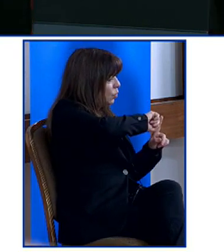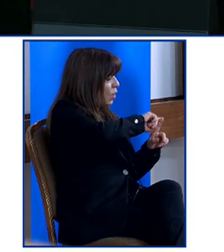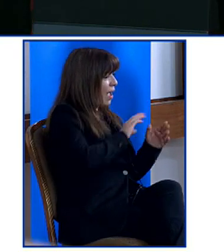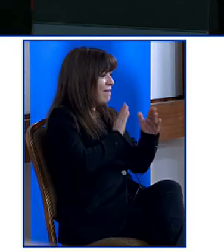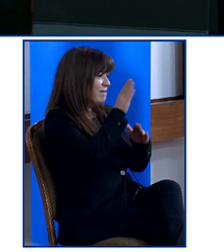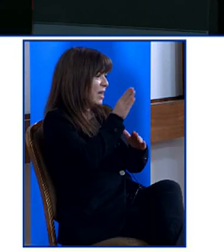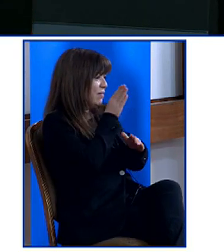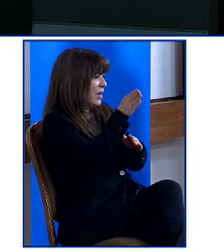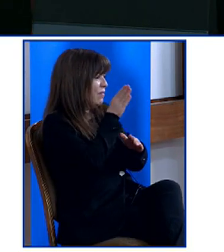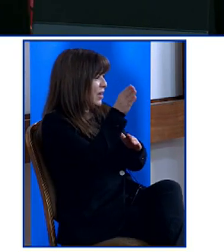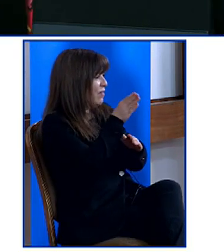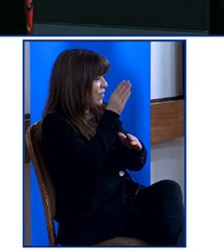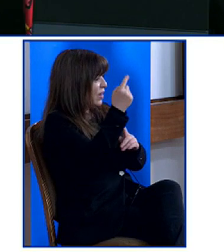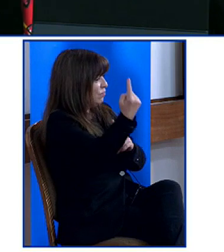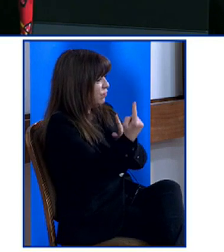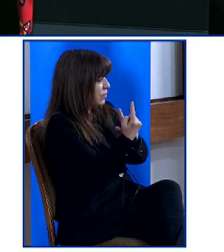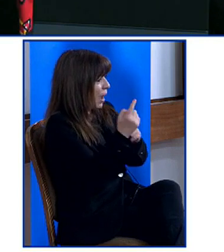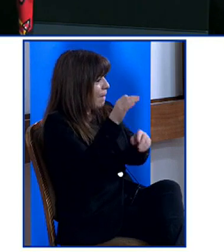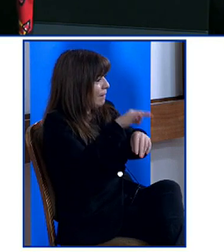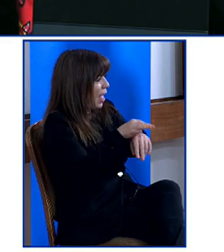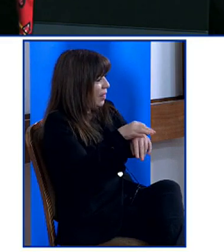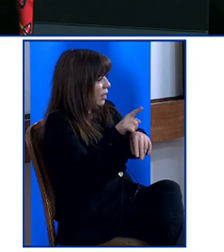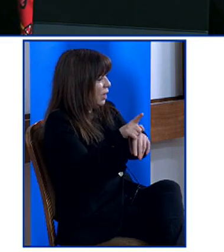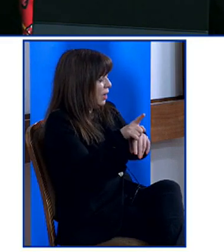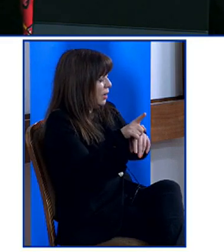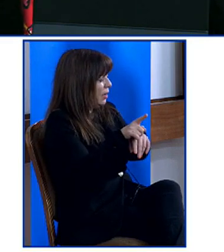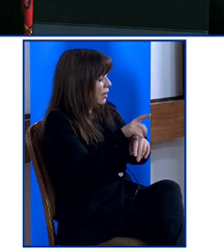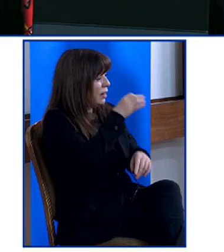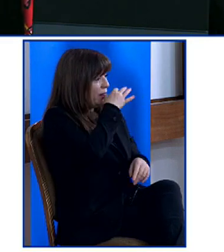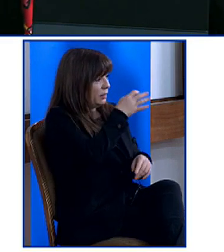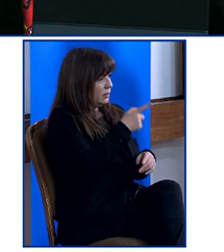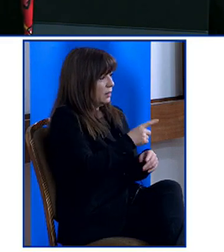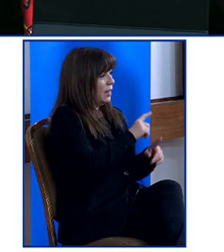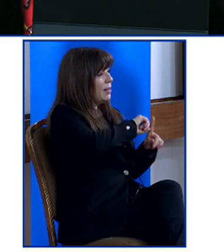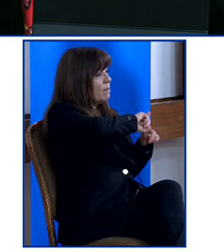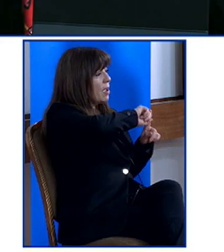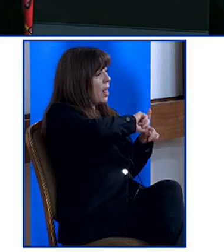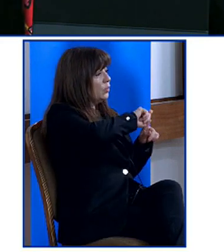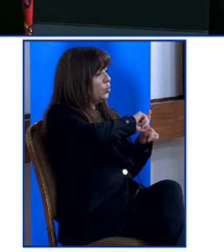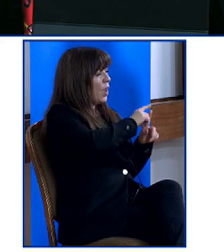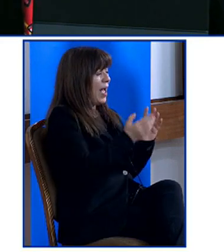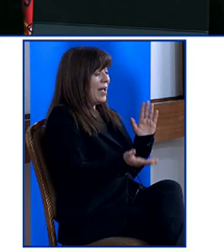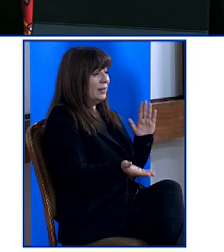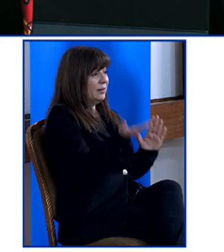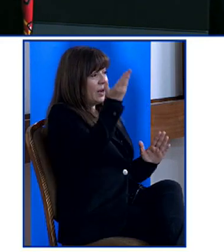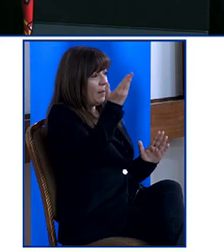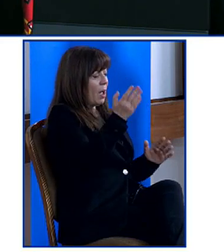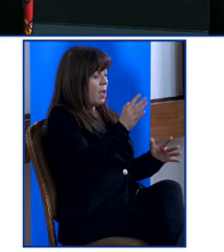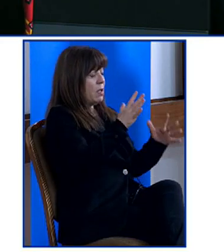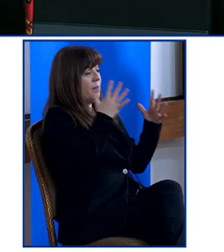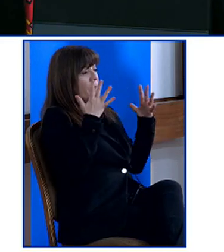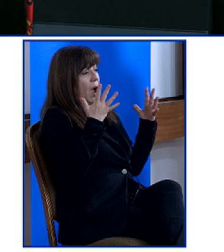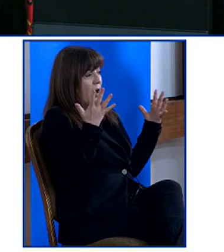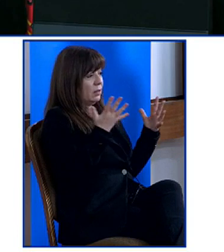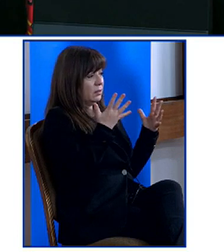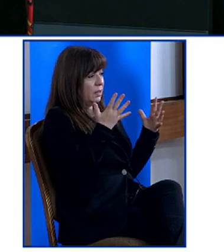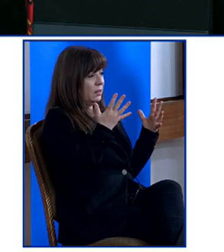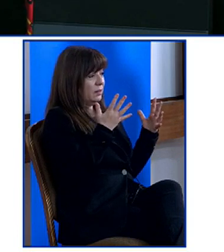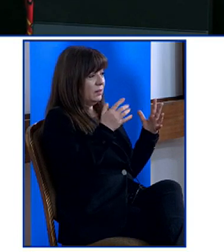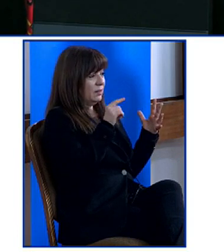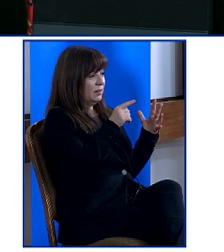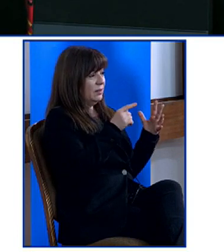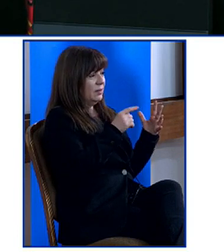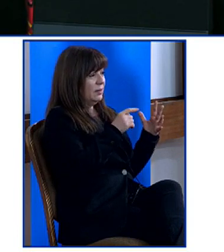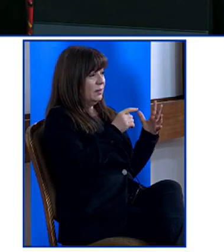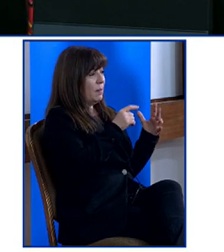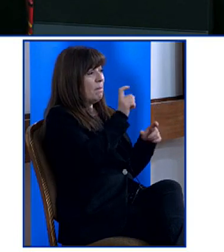extreme temperatures impact patients' attendance at outpatient healthcare facilities. This is really important